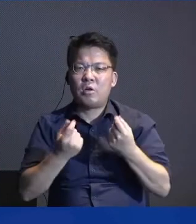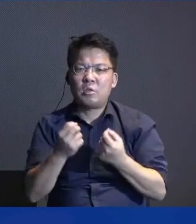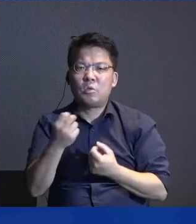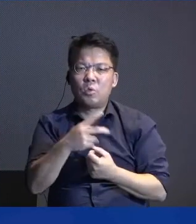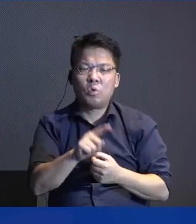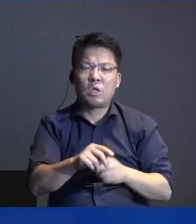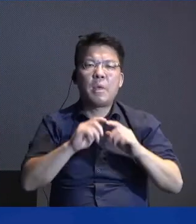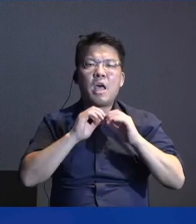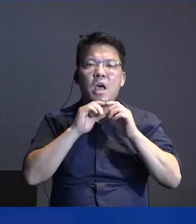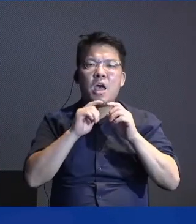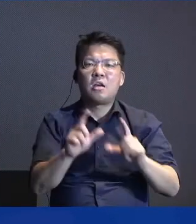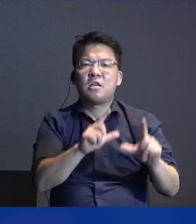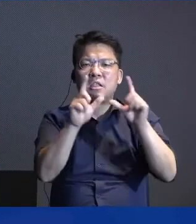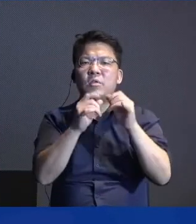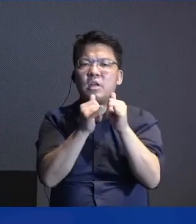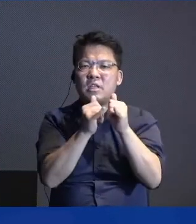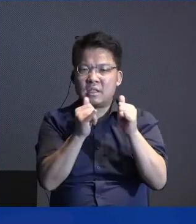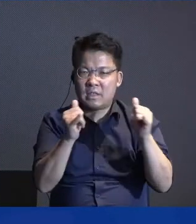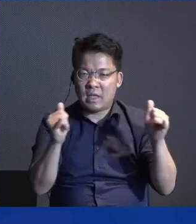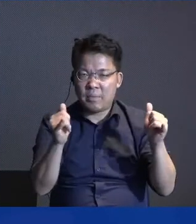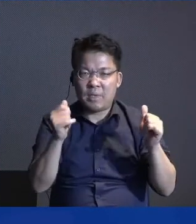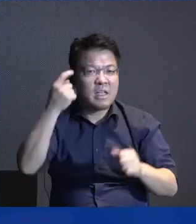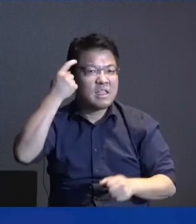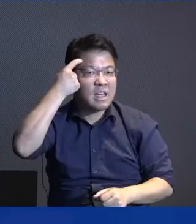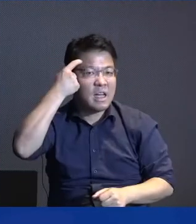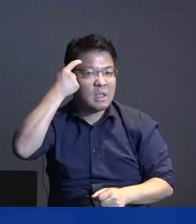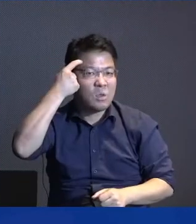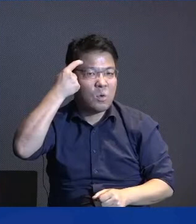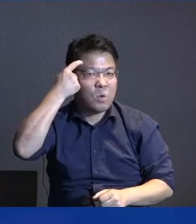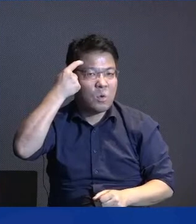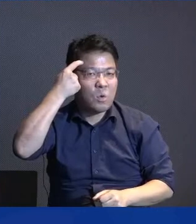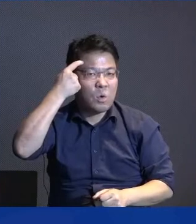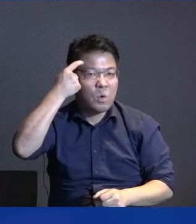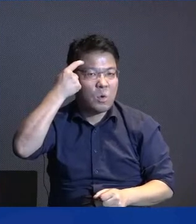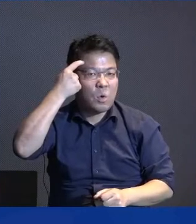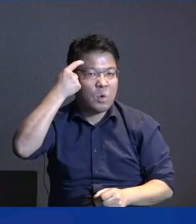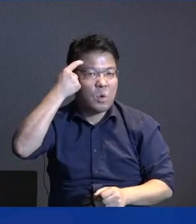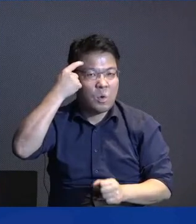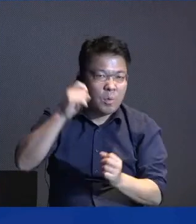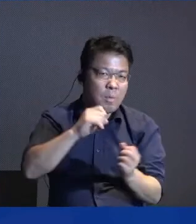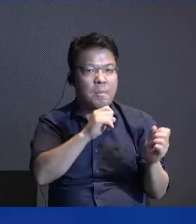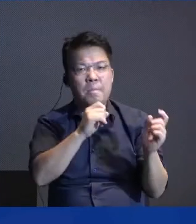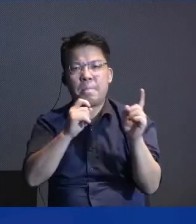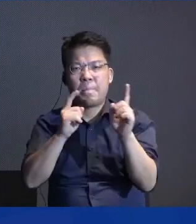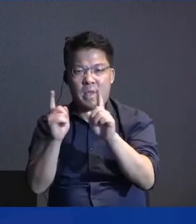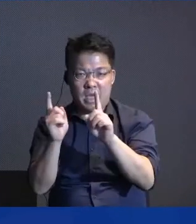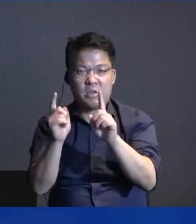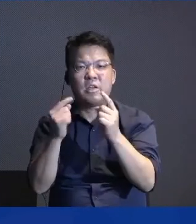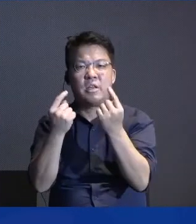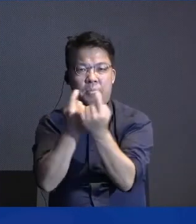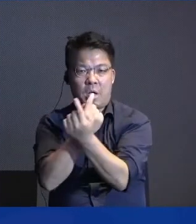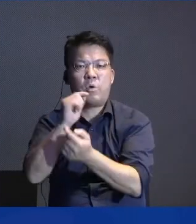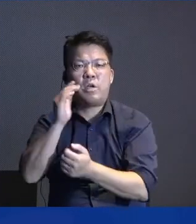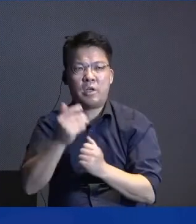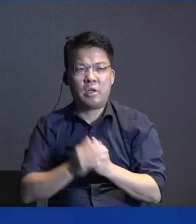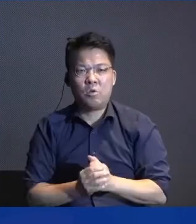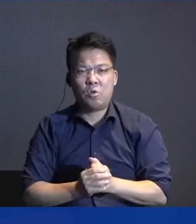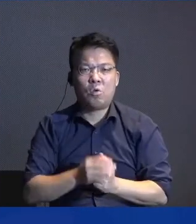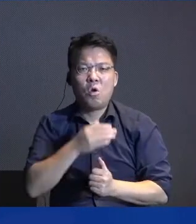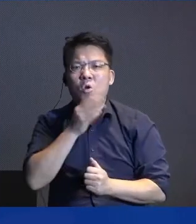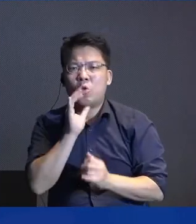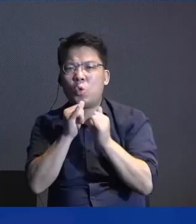attitude toward the aging population, so we can tackle down all this ageism or discrimination or